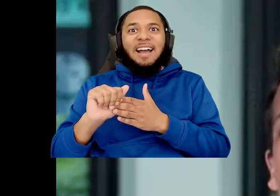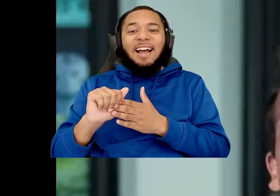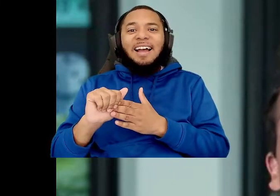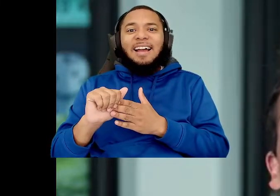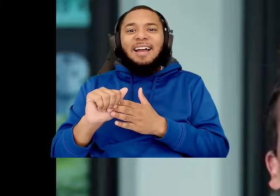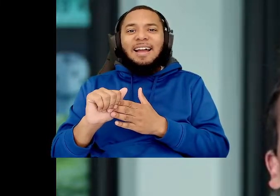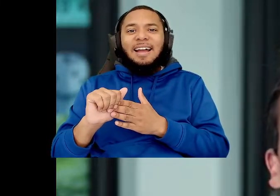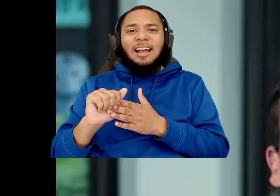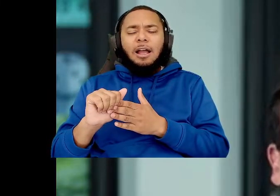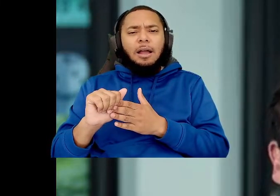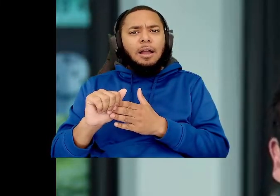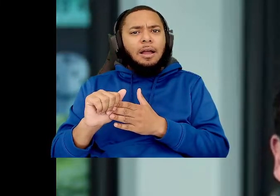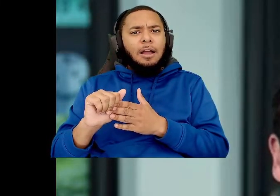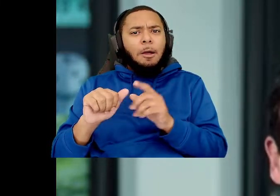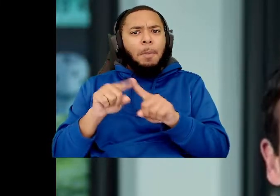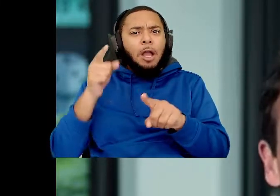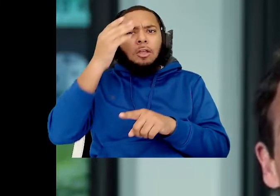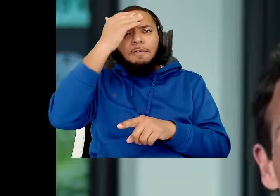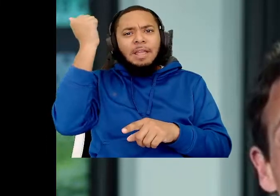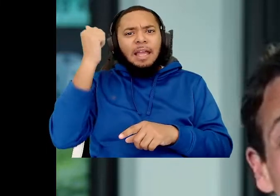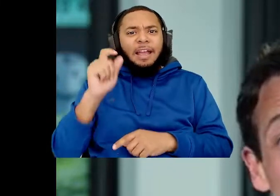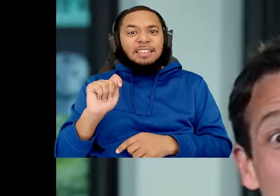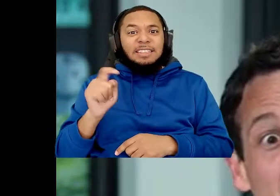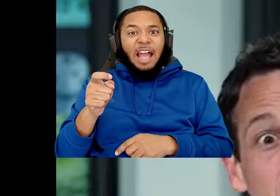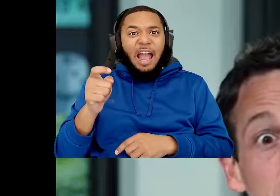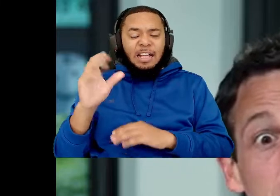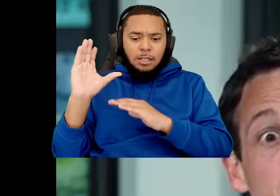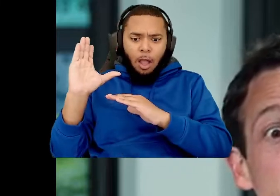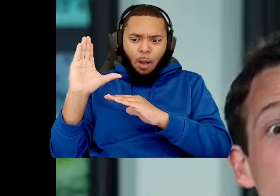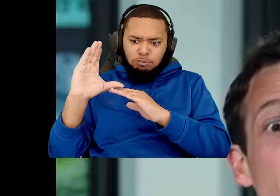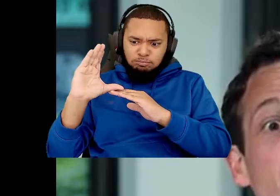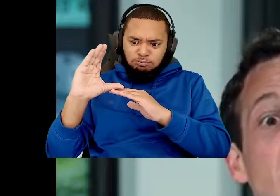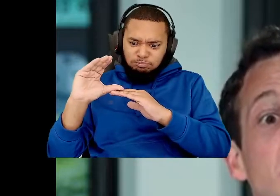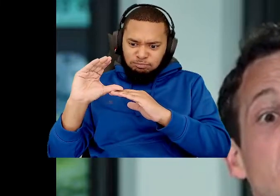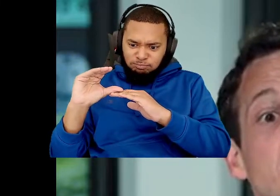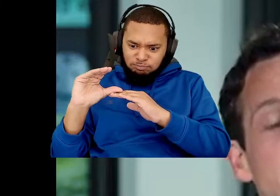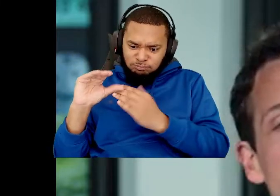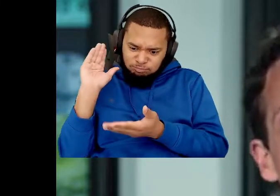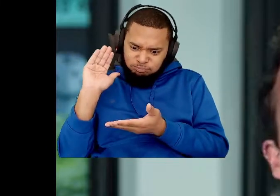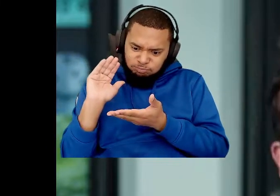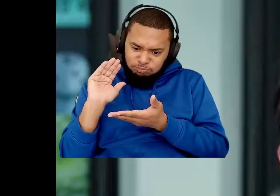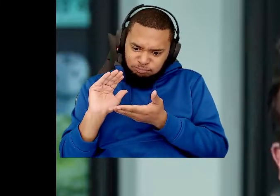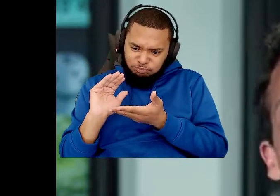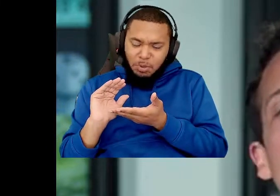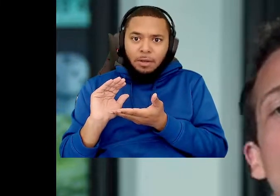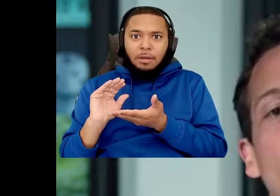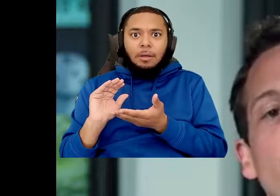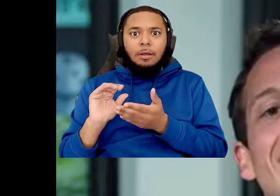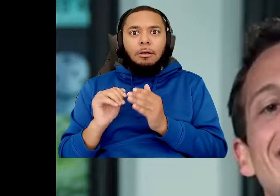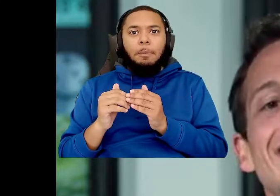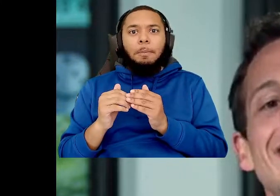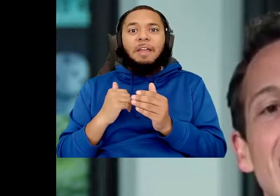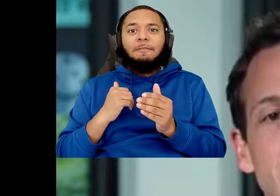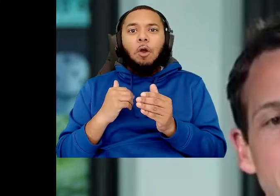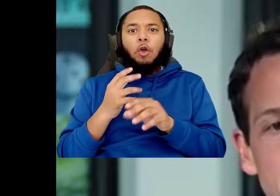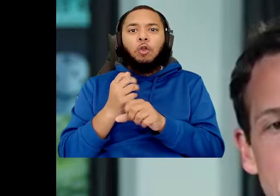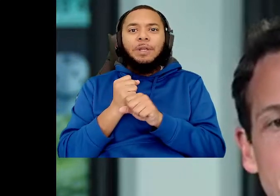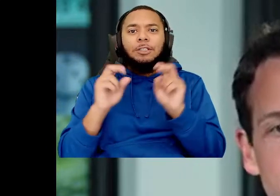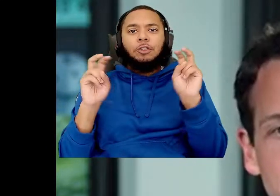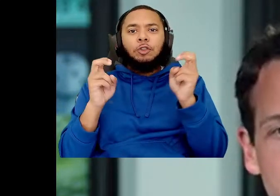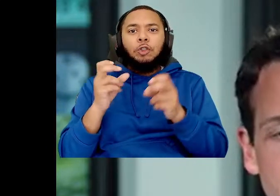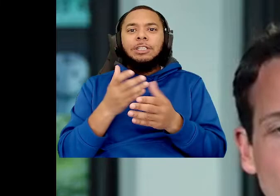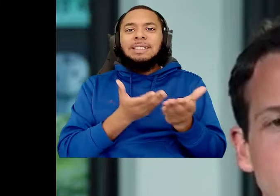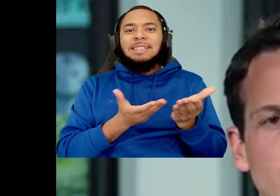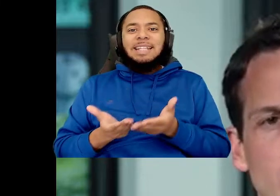thinking about is all the taxes that are going to be taken out of it before you ever get to your take-home pay or net